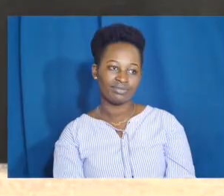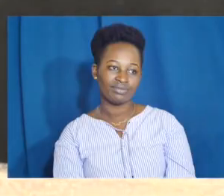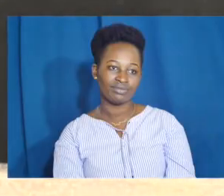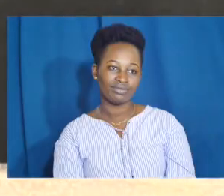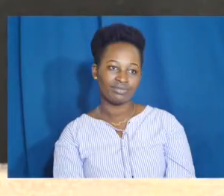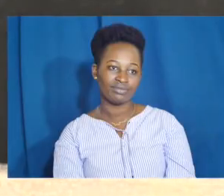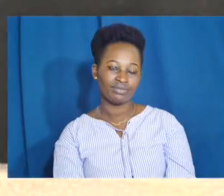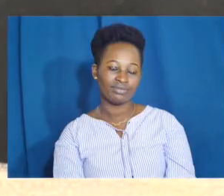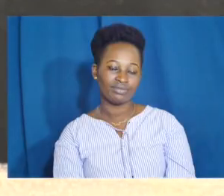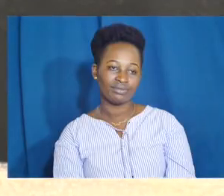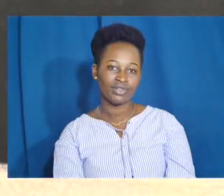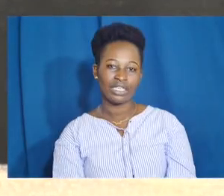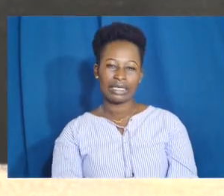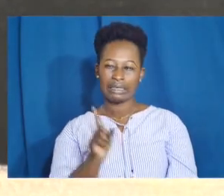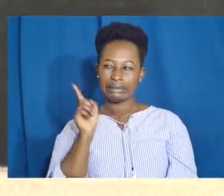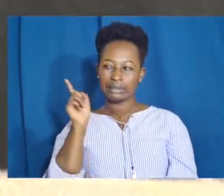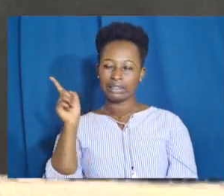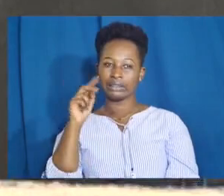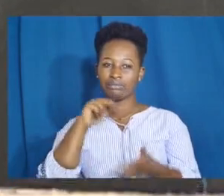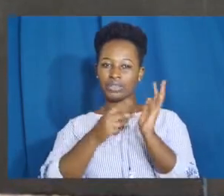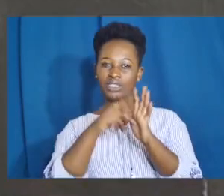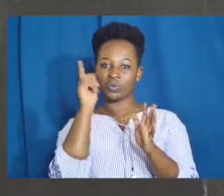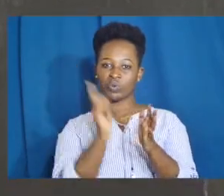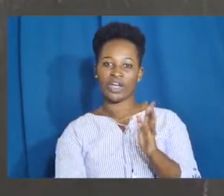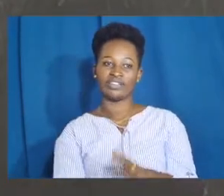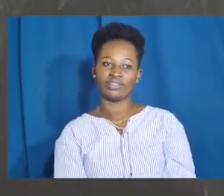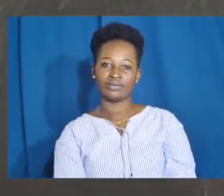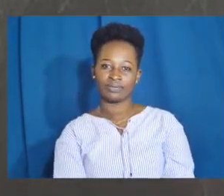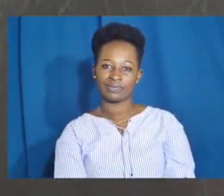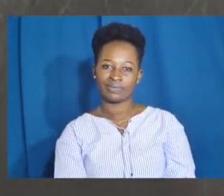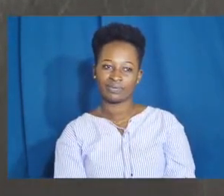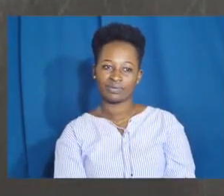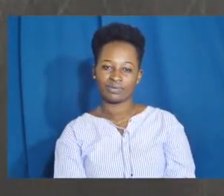What does hierarchy classification mean?